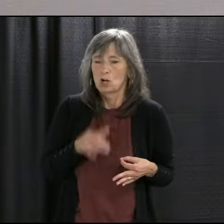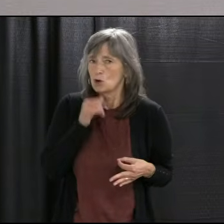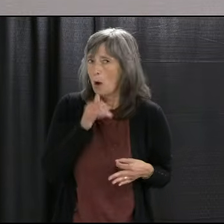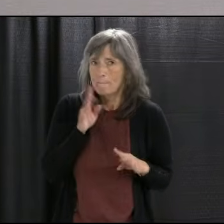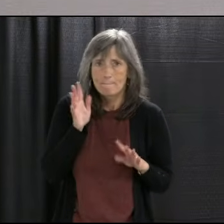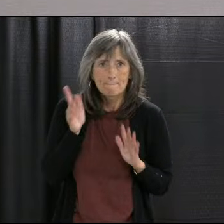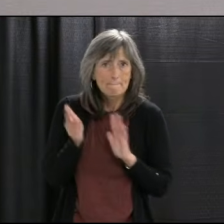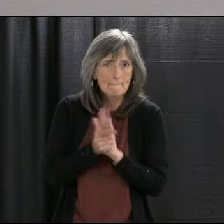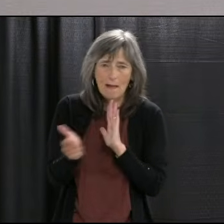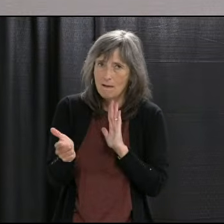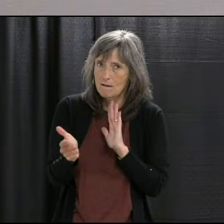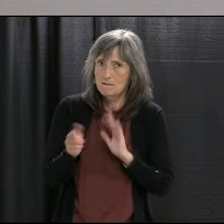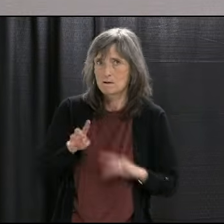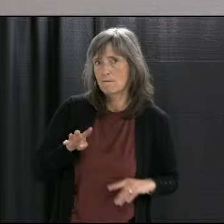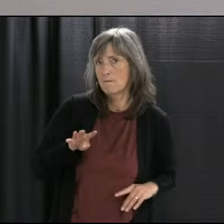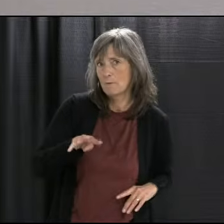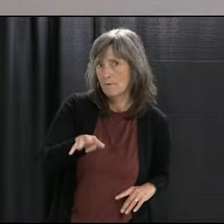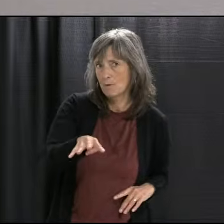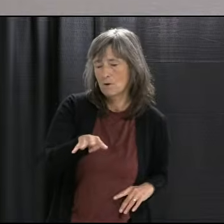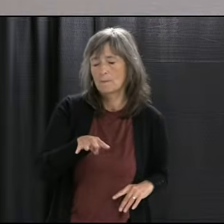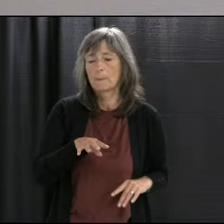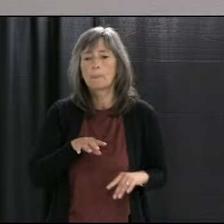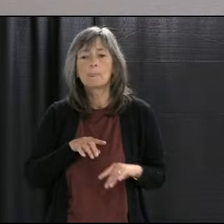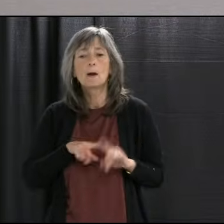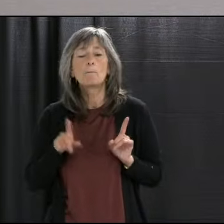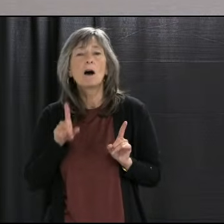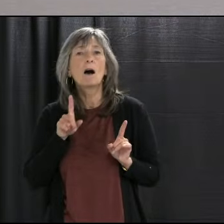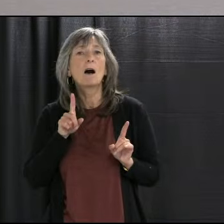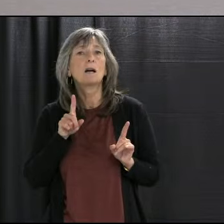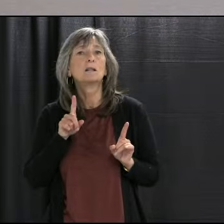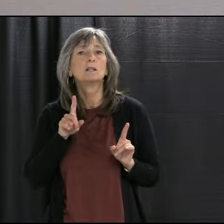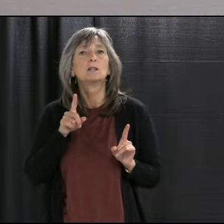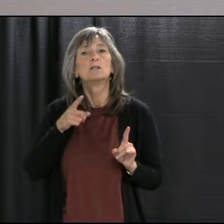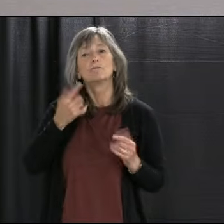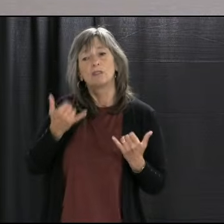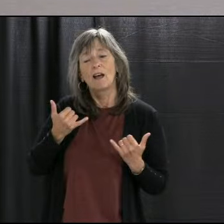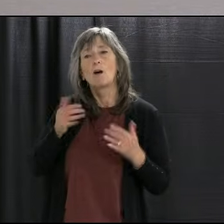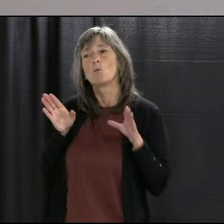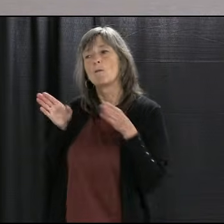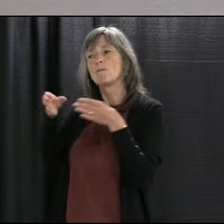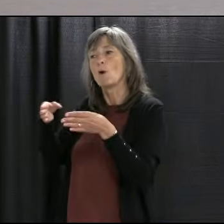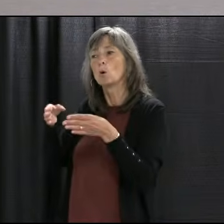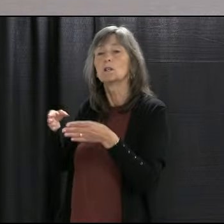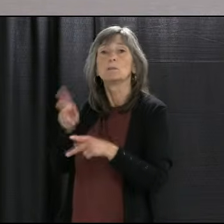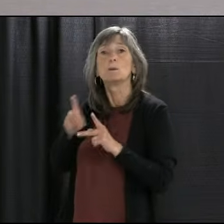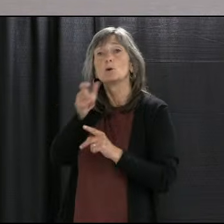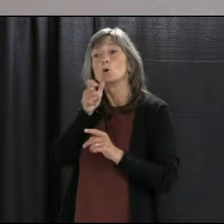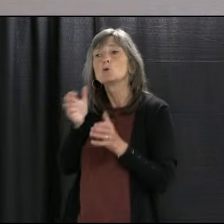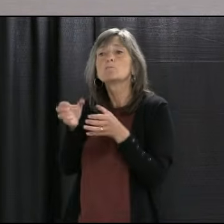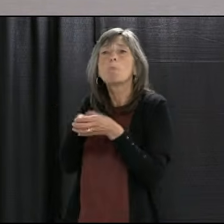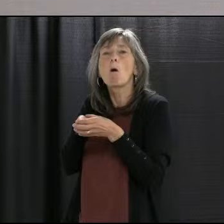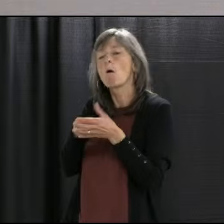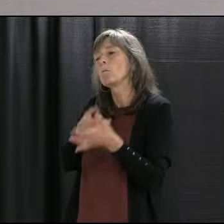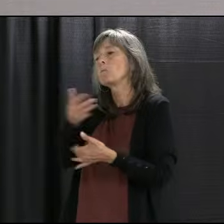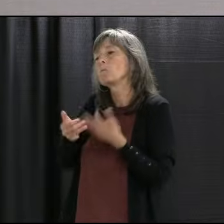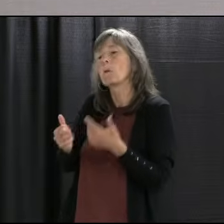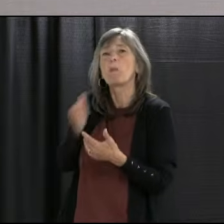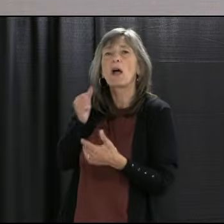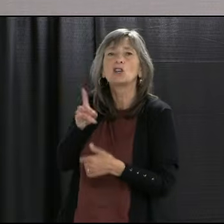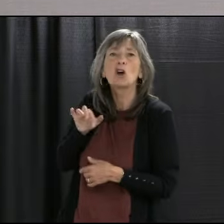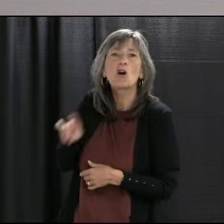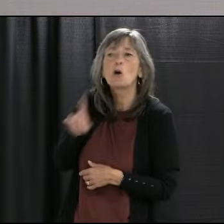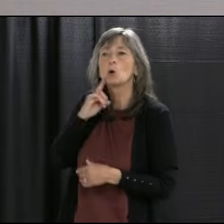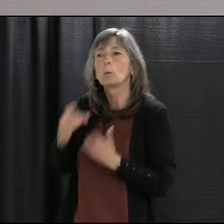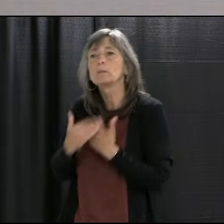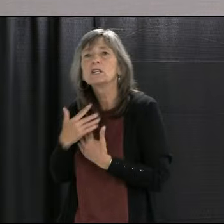right tactic is to focus on people who are being negligent or intentionally setting fires. There is a balance between the innocent Newfoundlanders